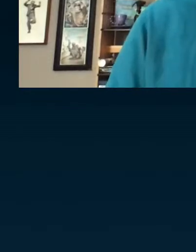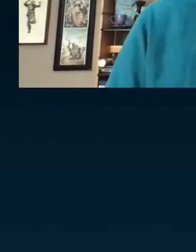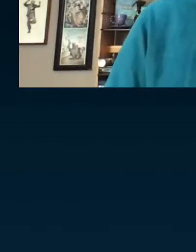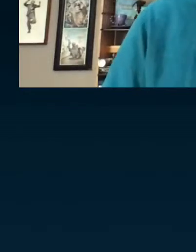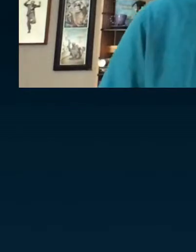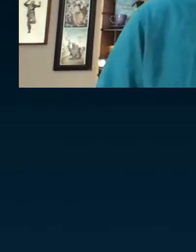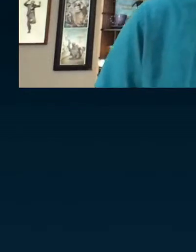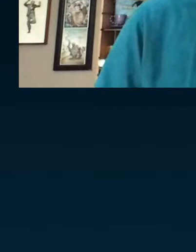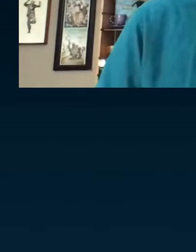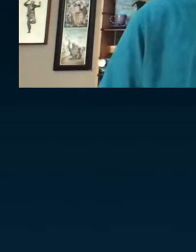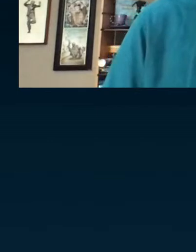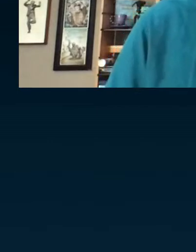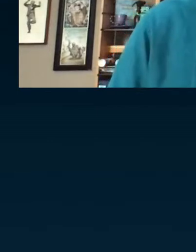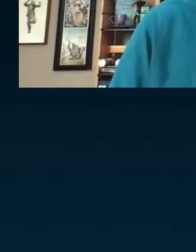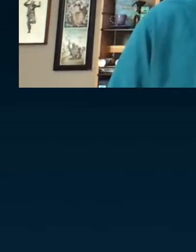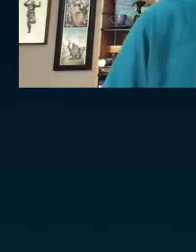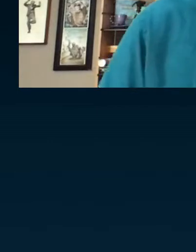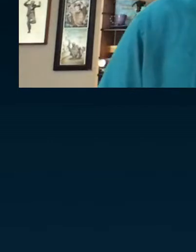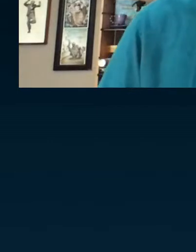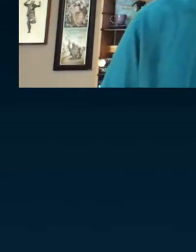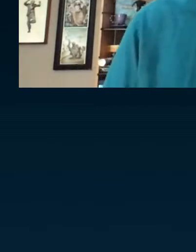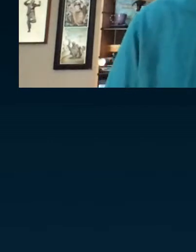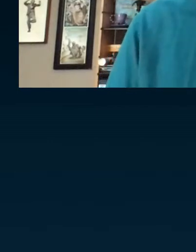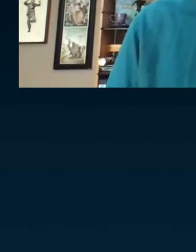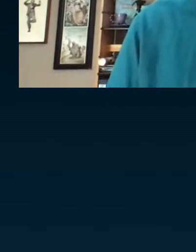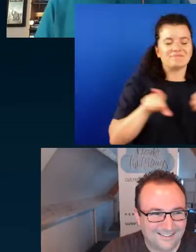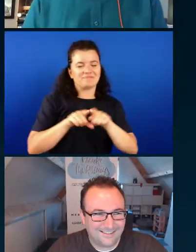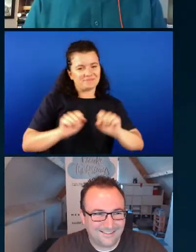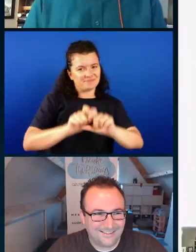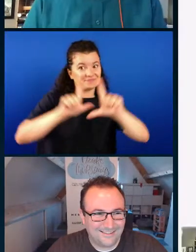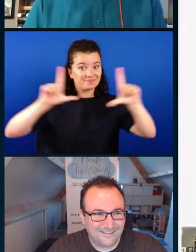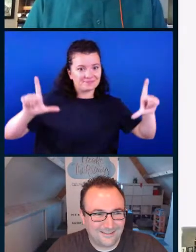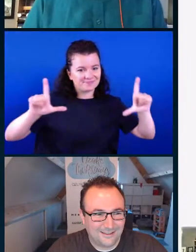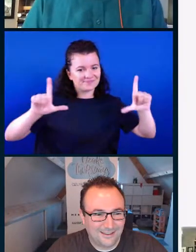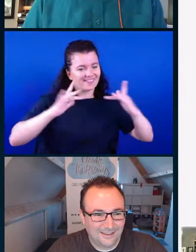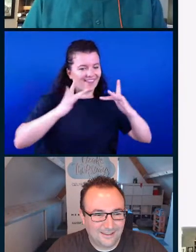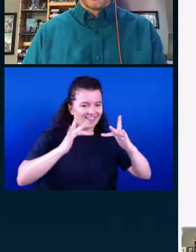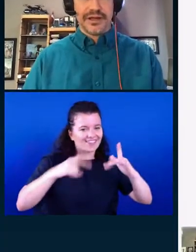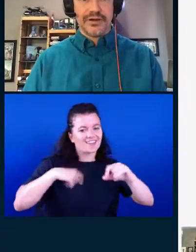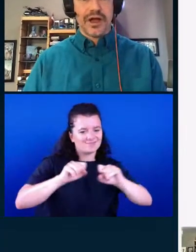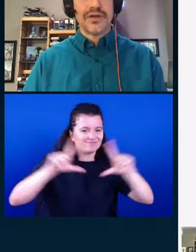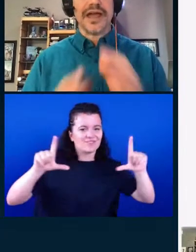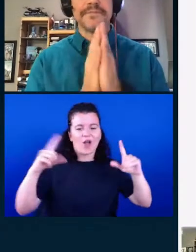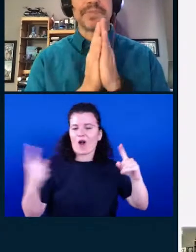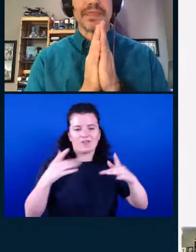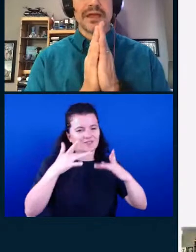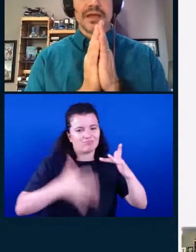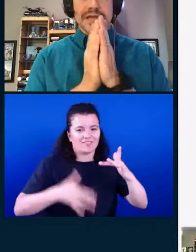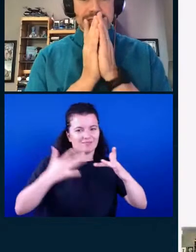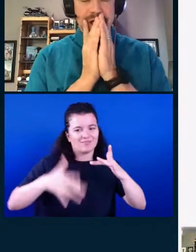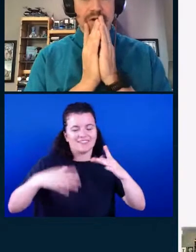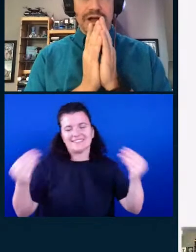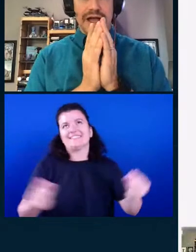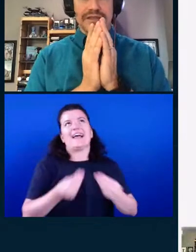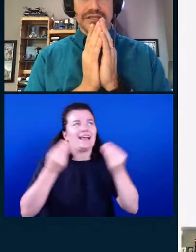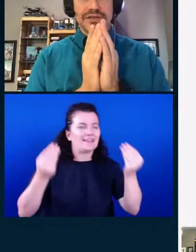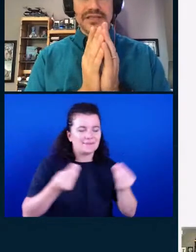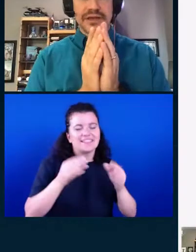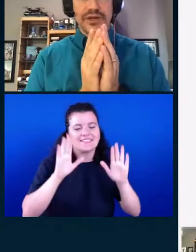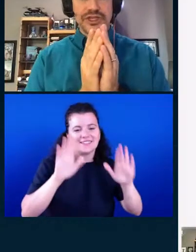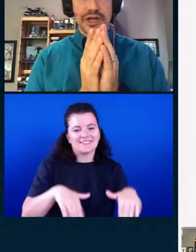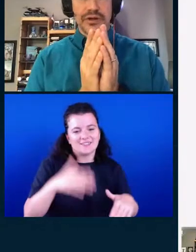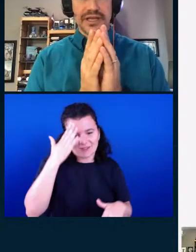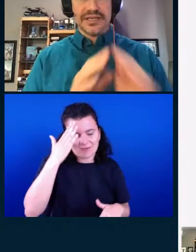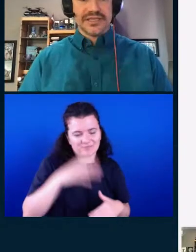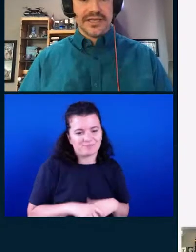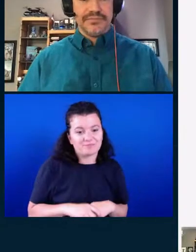host shows, and this stuff happens constantly to us too. It's wonderful. Okay, so yep, there I go. Okay. So the two things